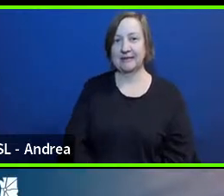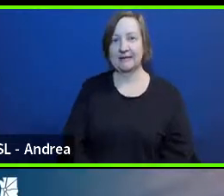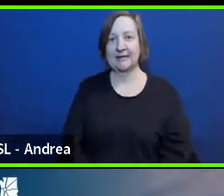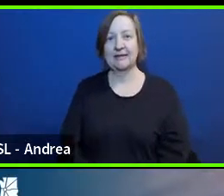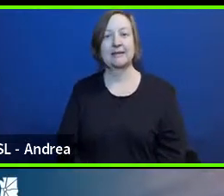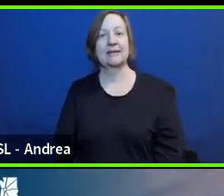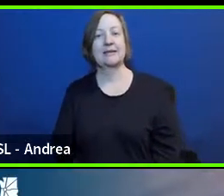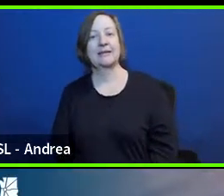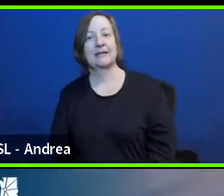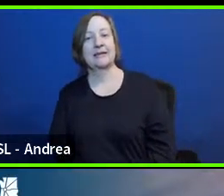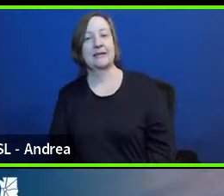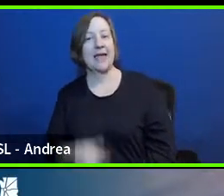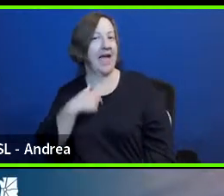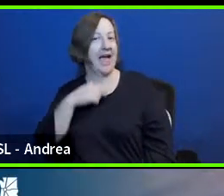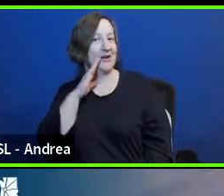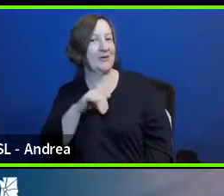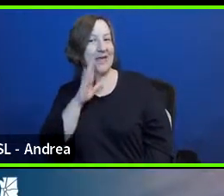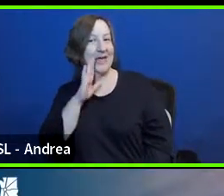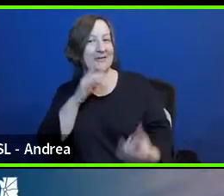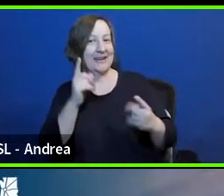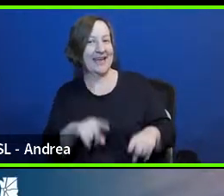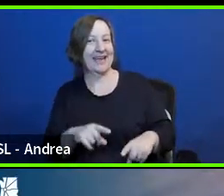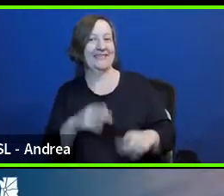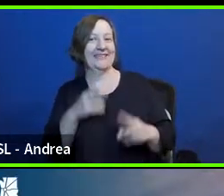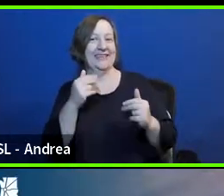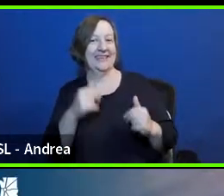I somehow knew that was going to